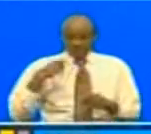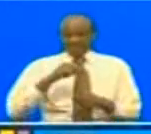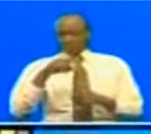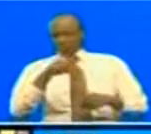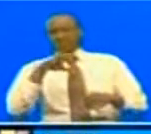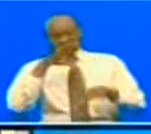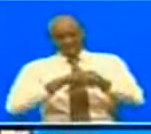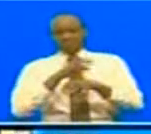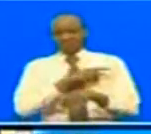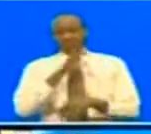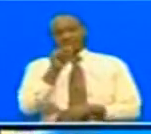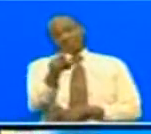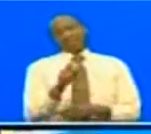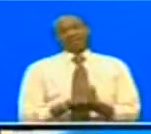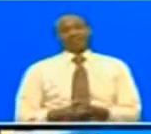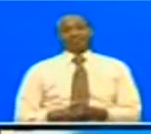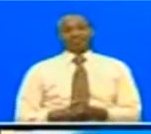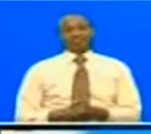into.